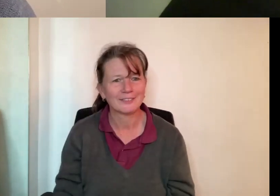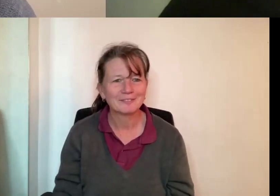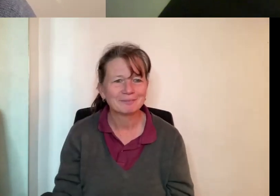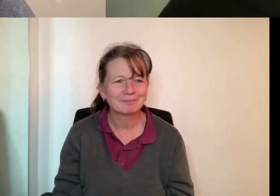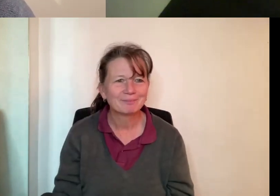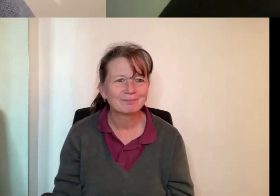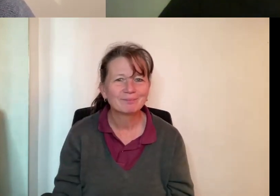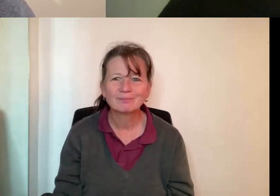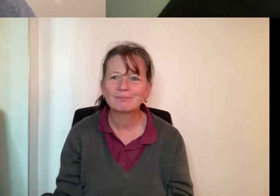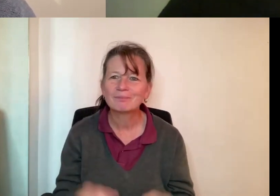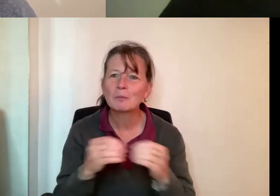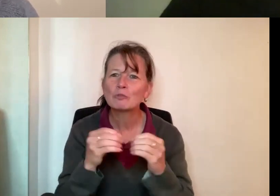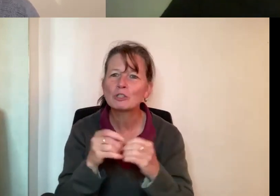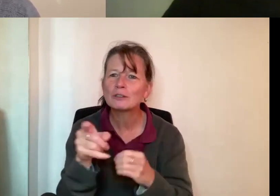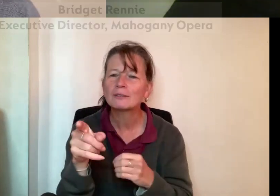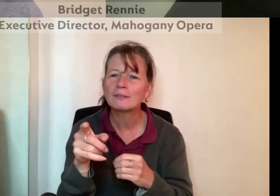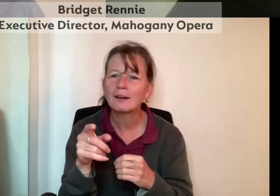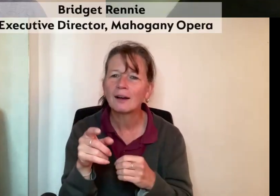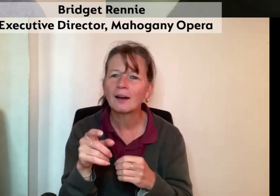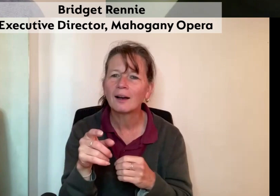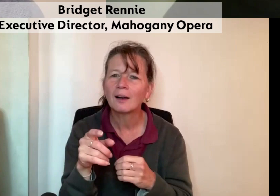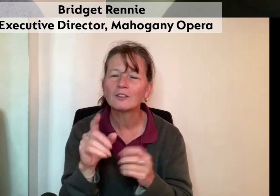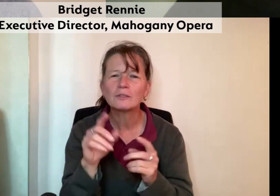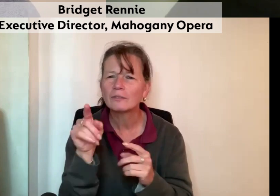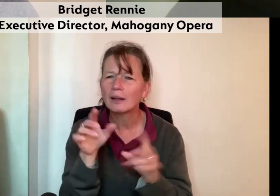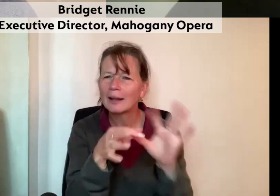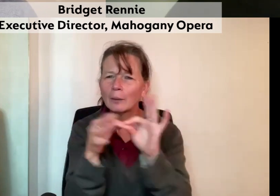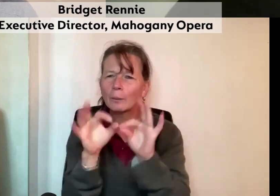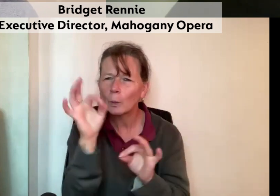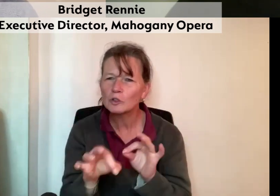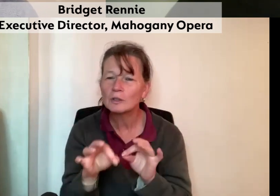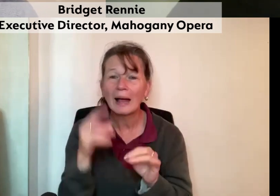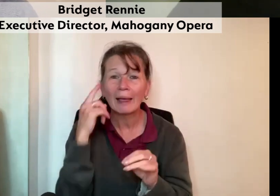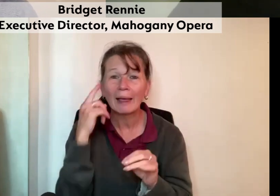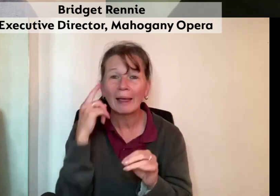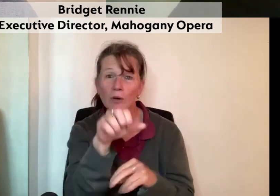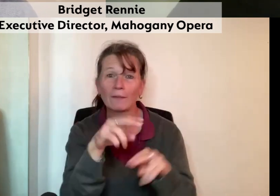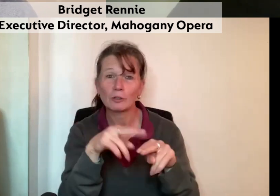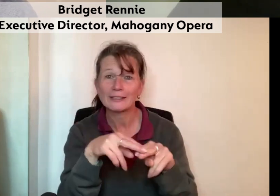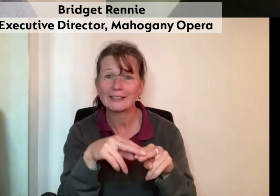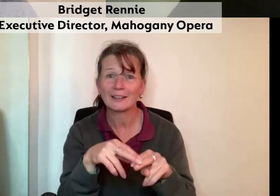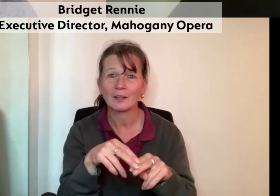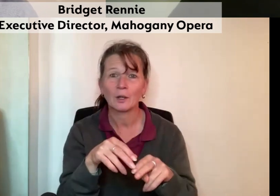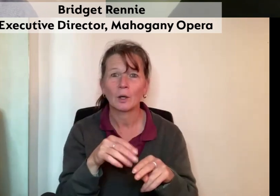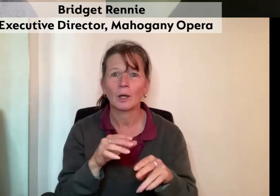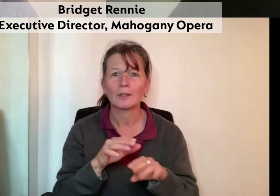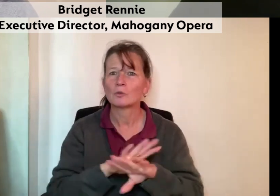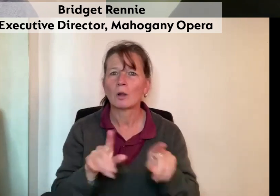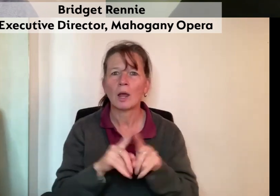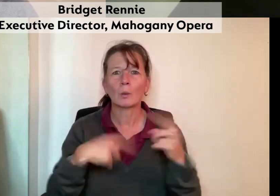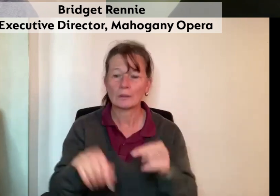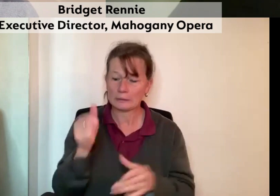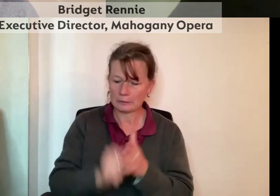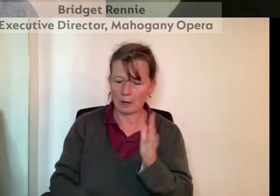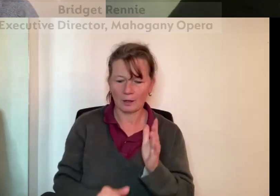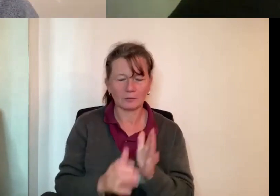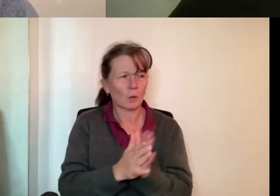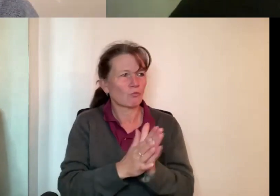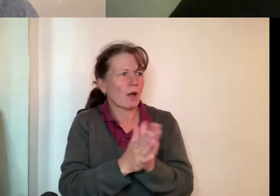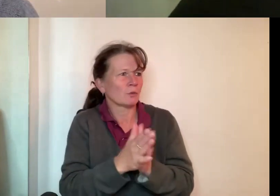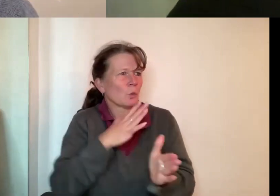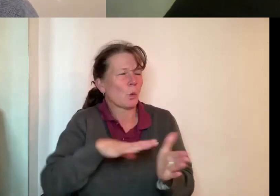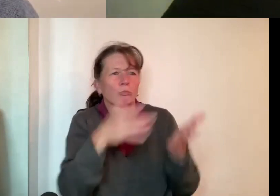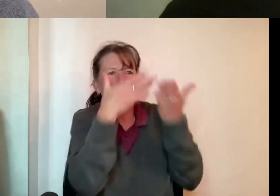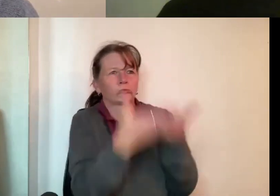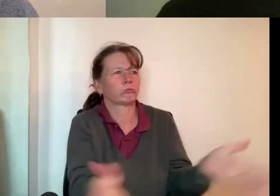I just wanted to chip in on that question about, because I think you're right, Freddie. It's not like we've ever set off with most of our open calls to say we